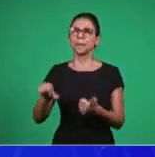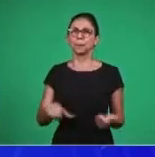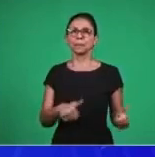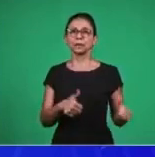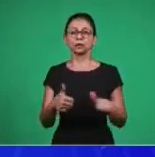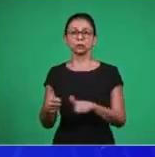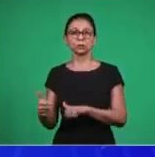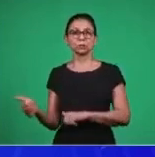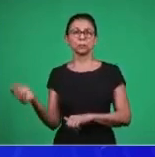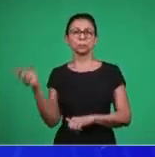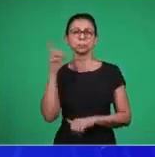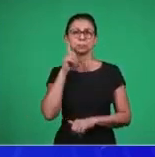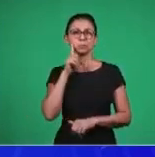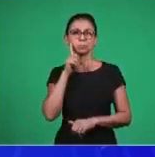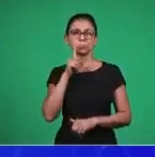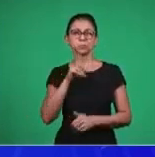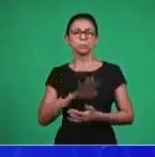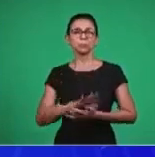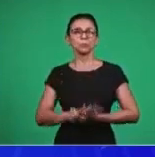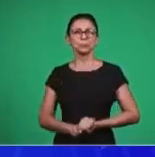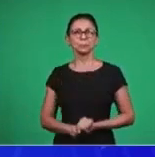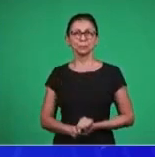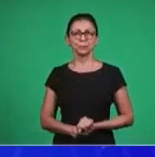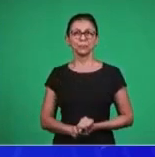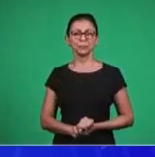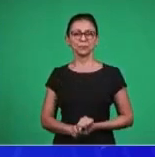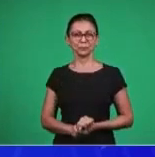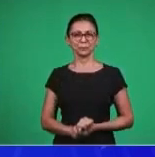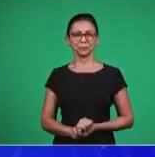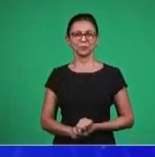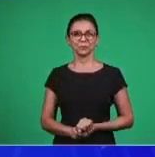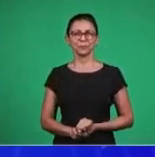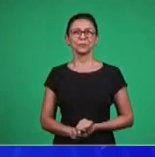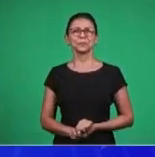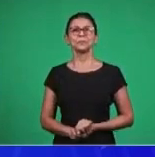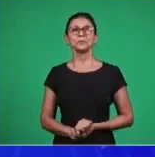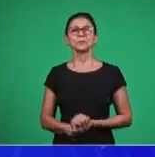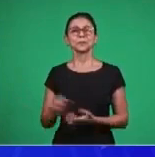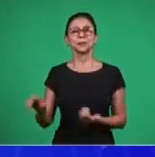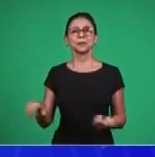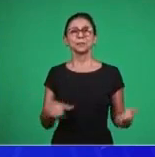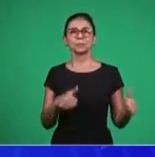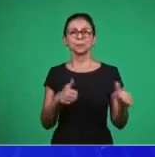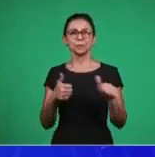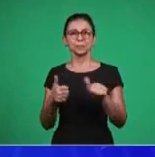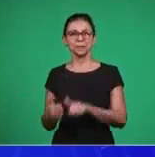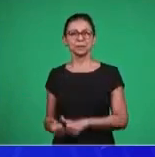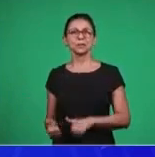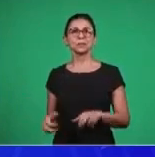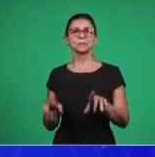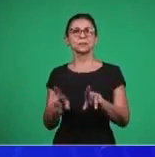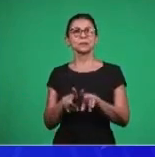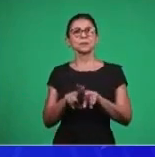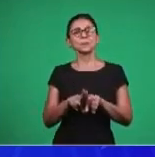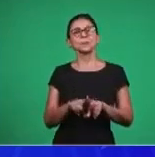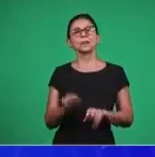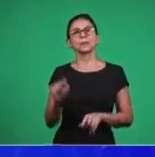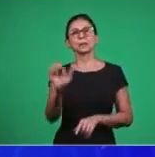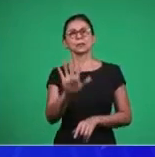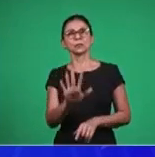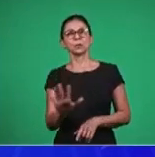have baptism in the United States, in the city of Wartford, in the state of Connecticut. Baptism in